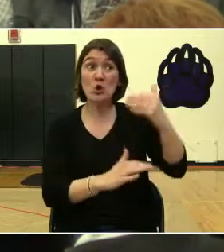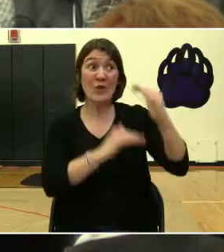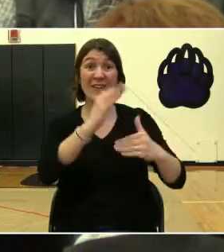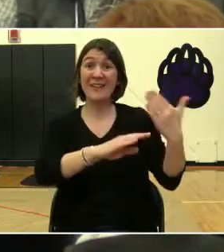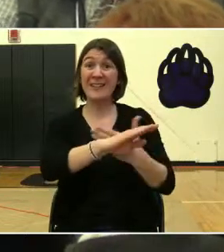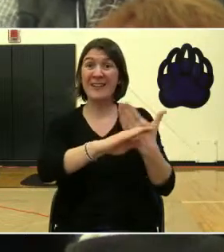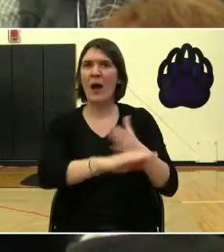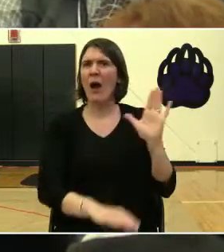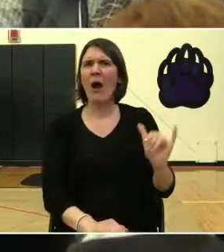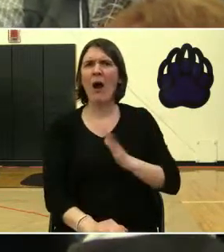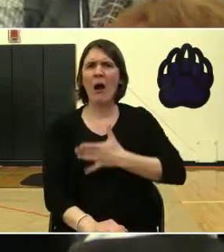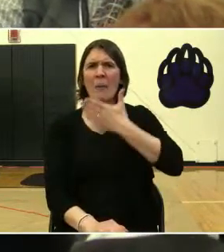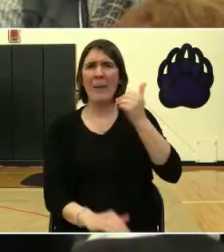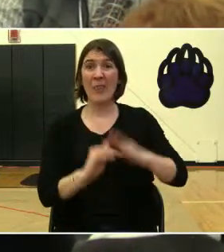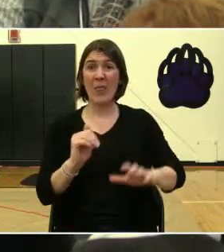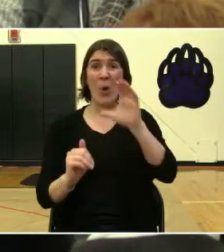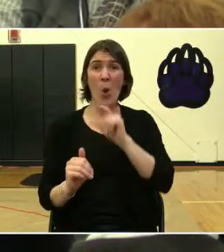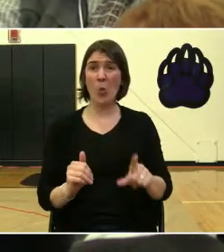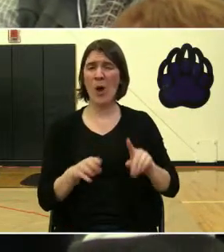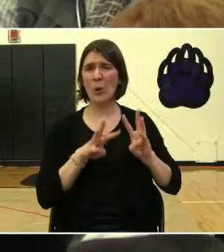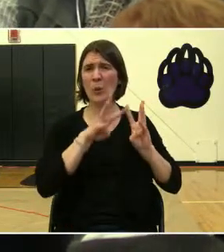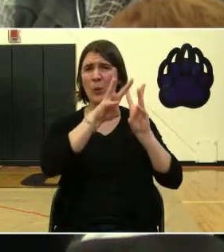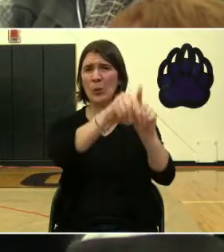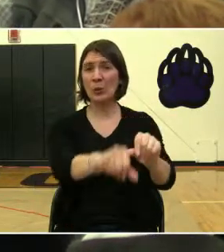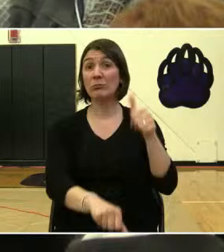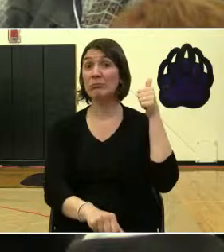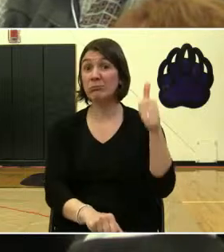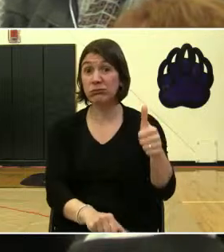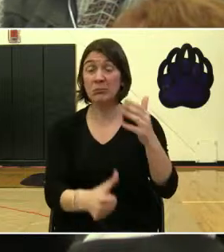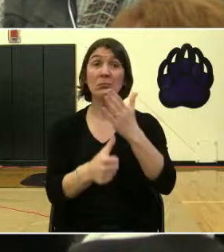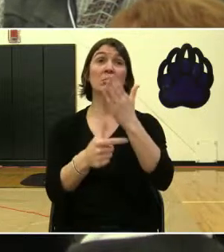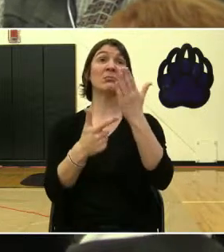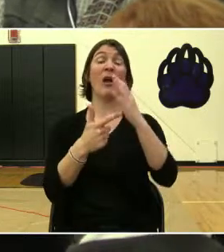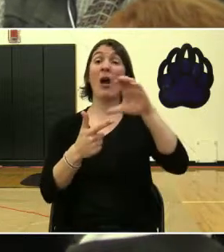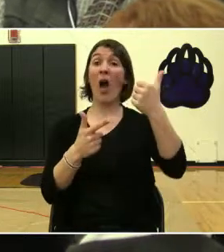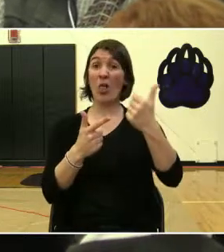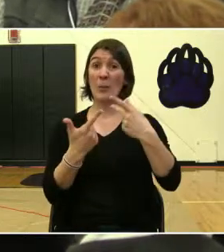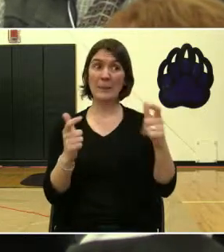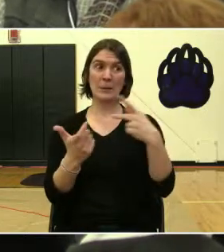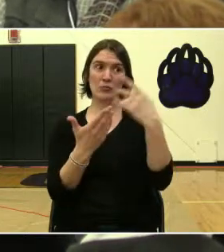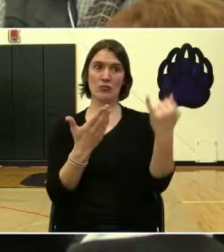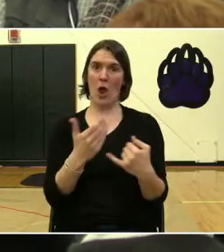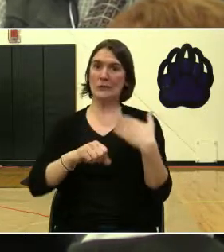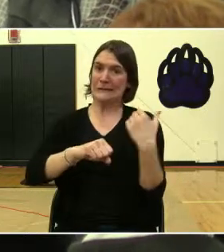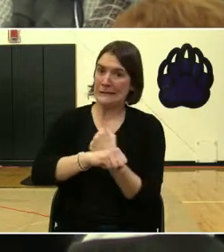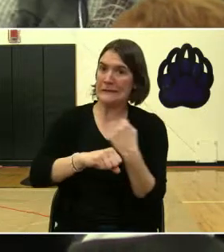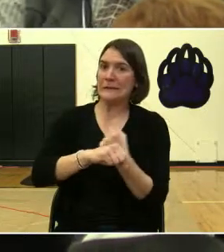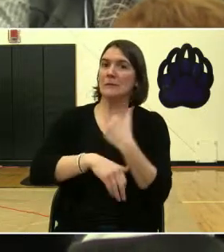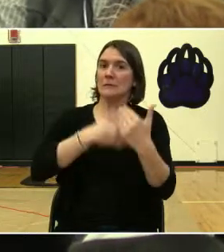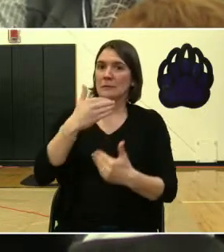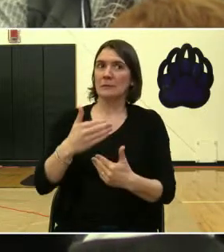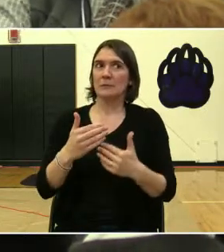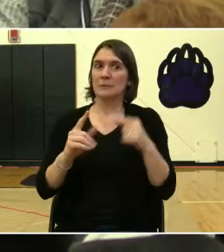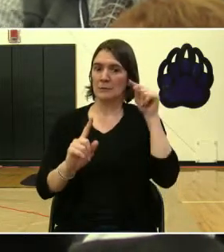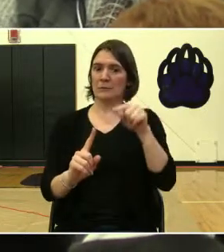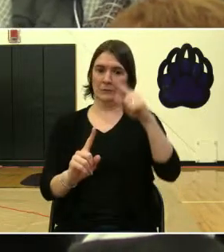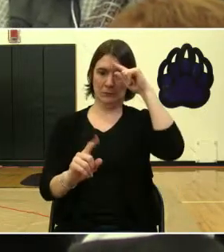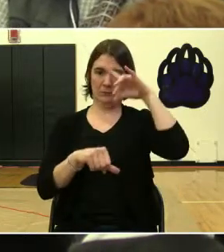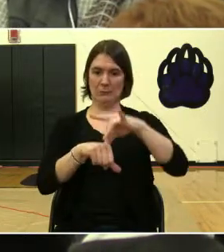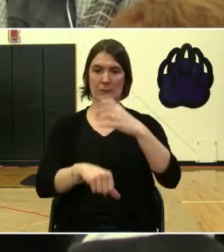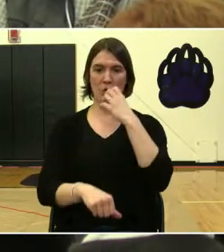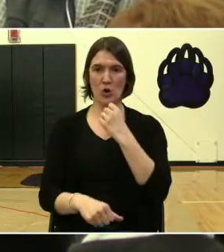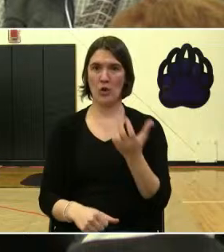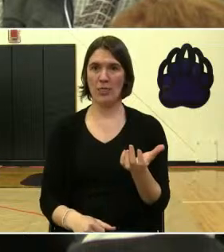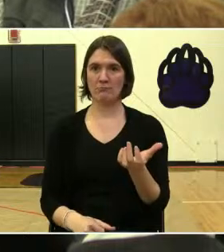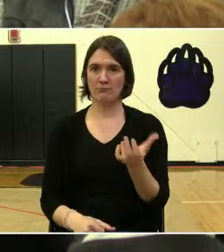more efficient than our old one um other infrastructure projects that we undertake are always taken into